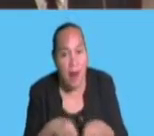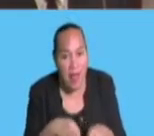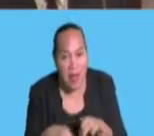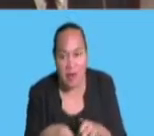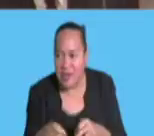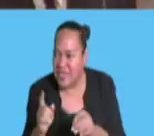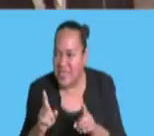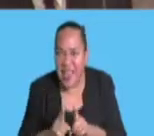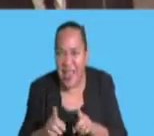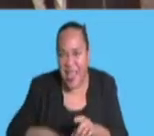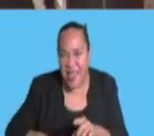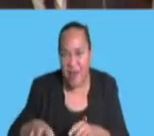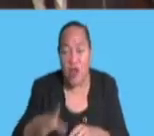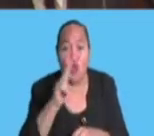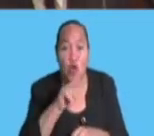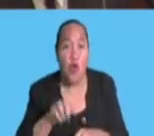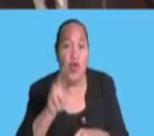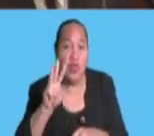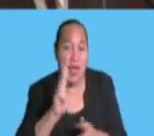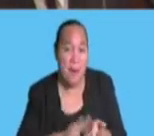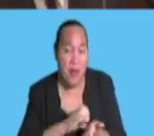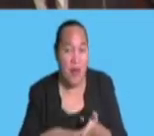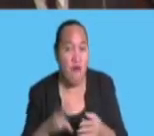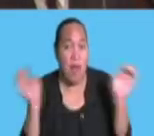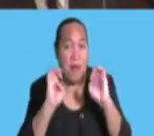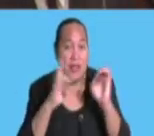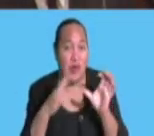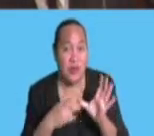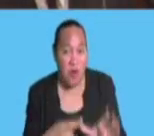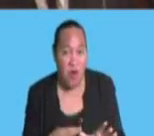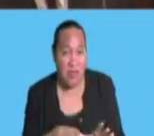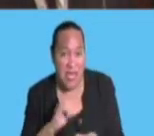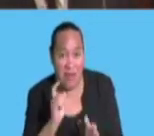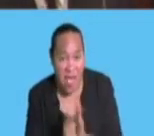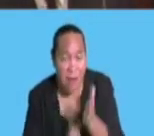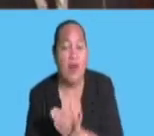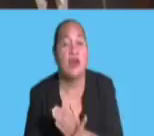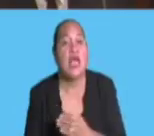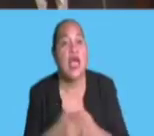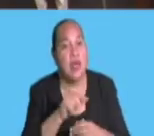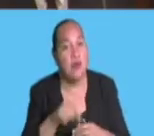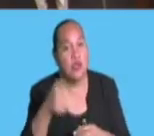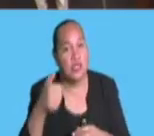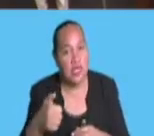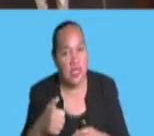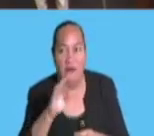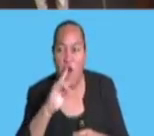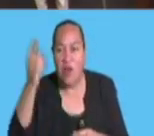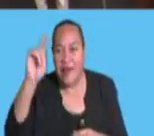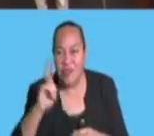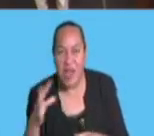nearby areas. 2.3 million has been allocated for emergency response contingencies. 8.6 million has been allocated for